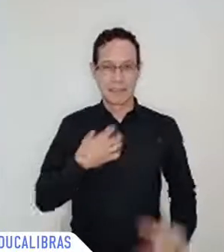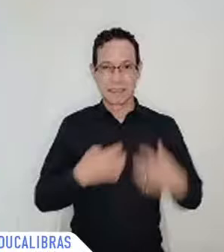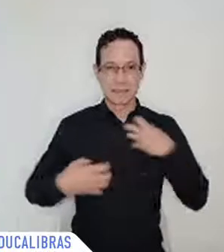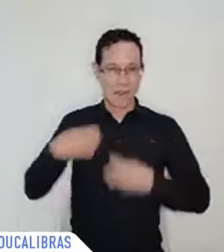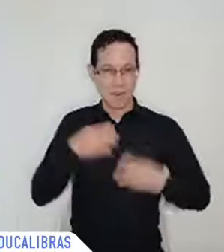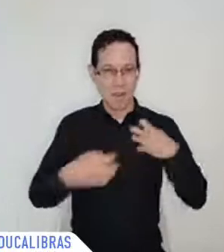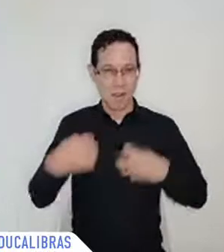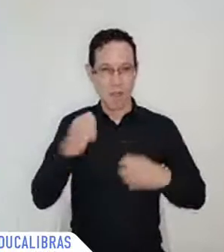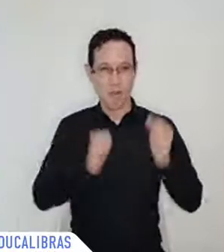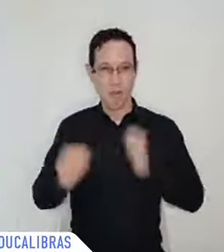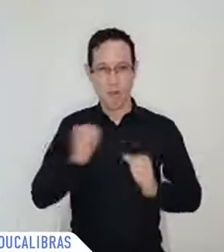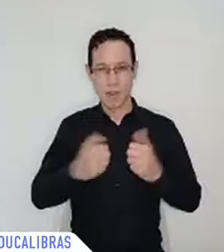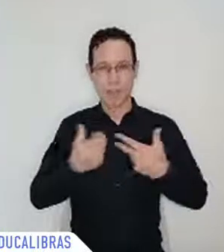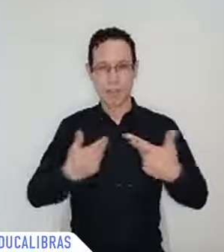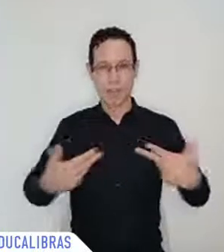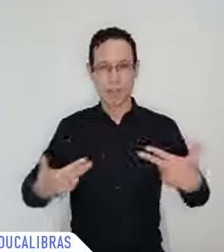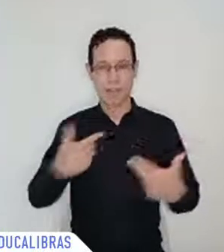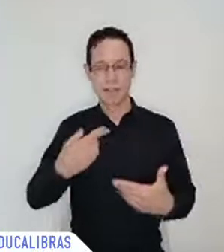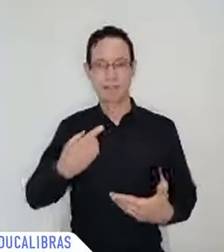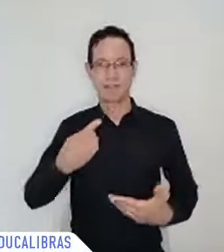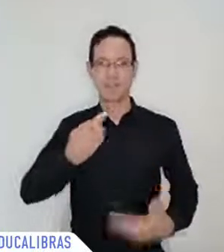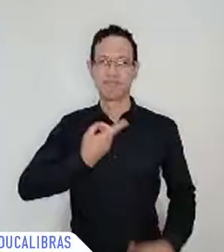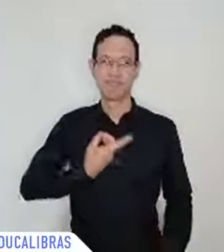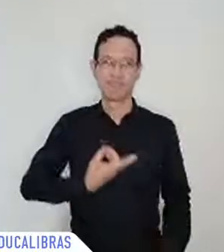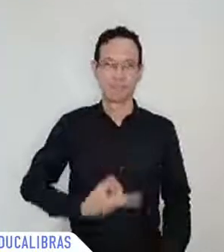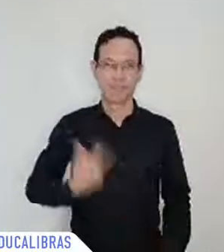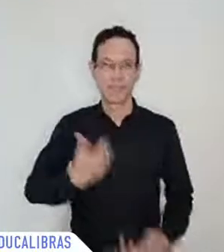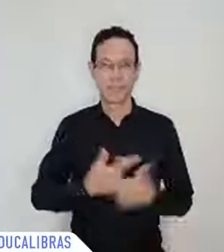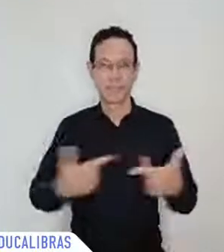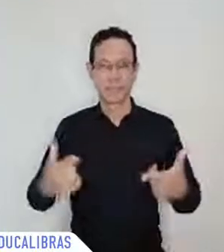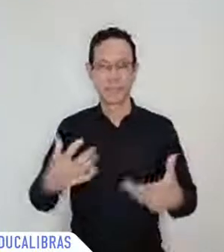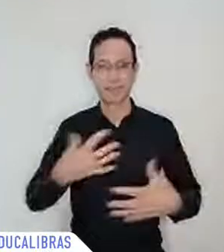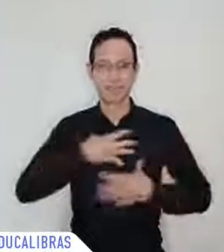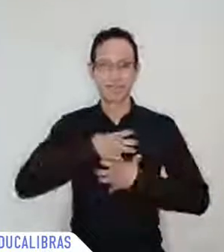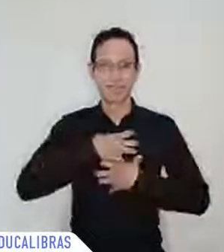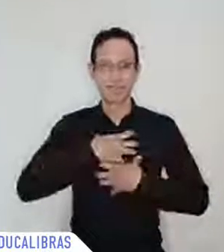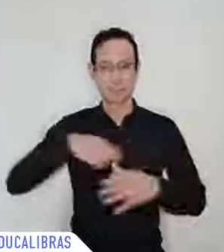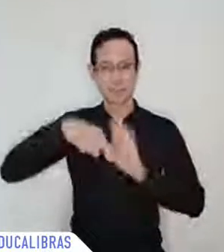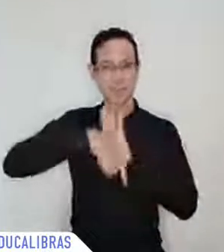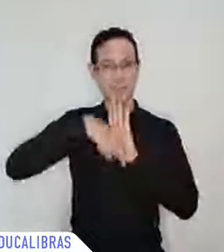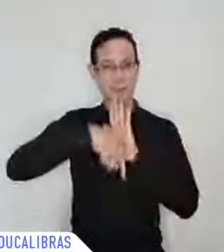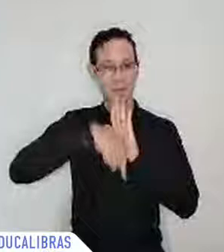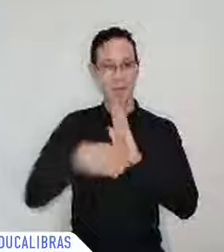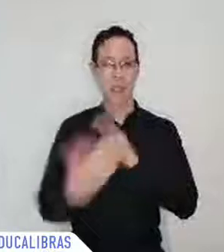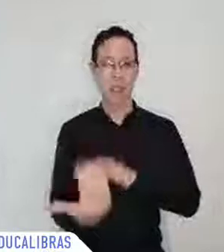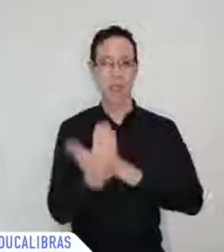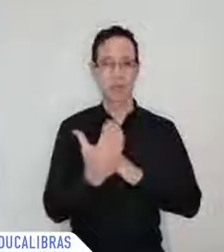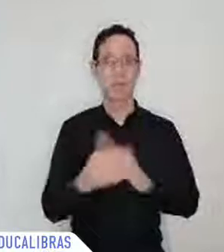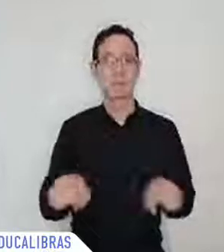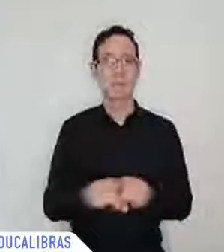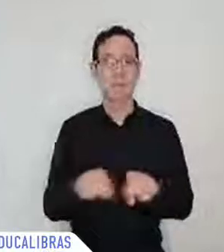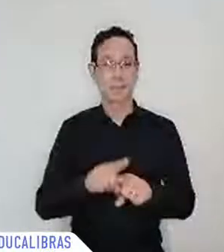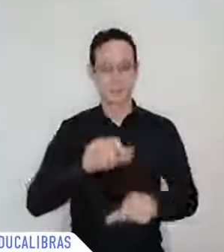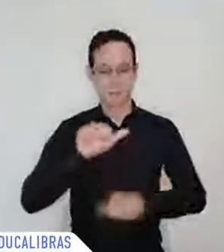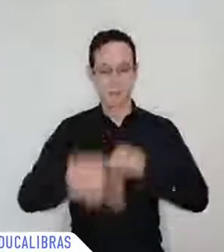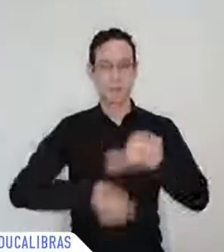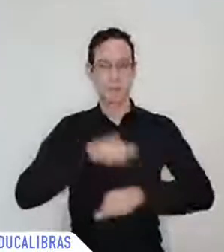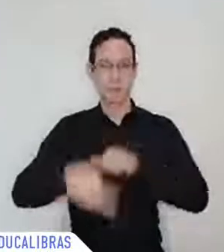our biggest fears, our biggest demons, our deceptions with ourselves.